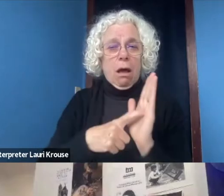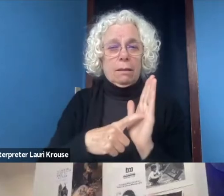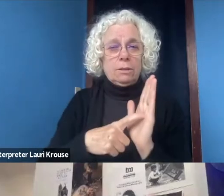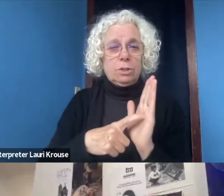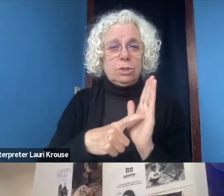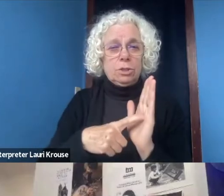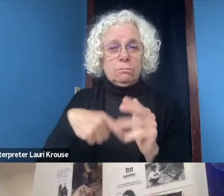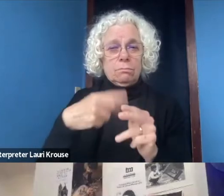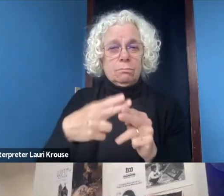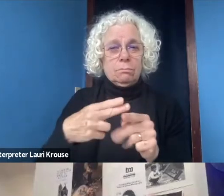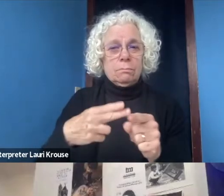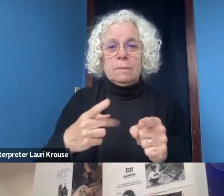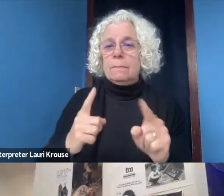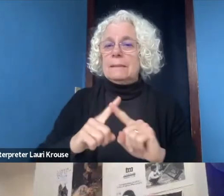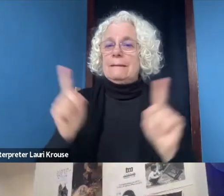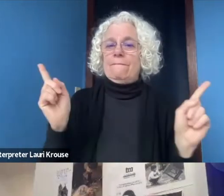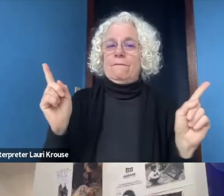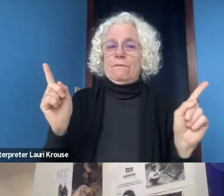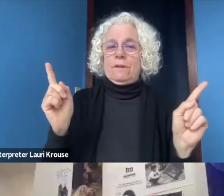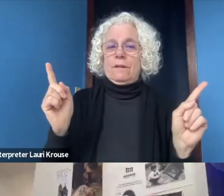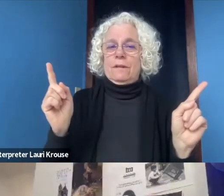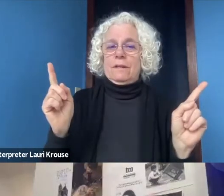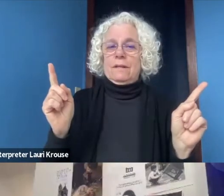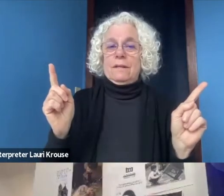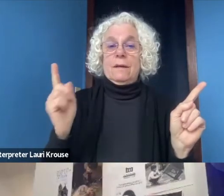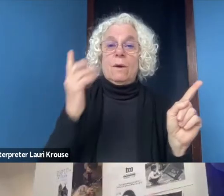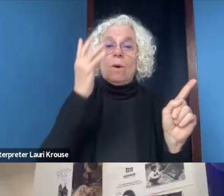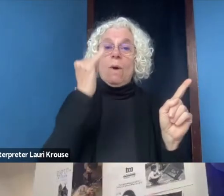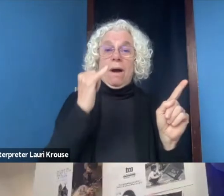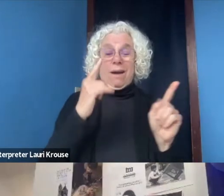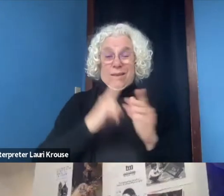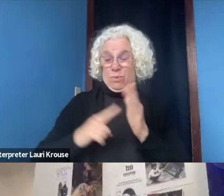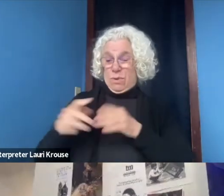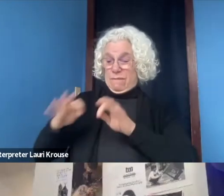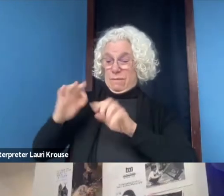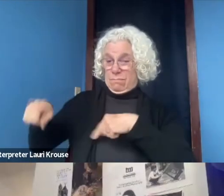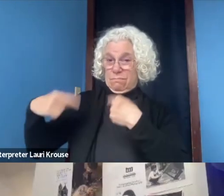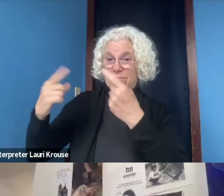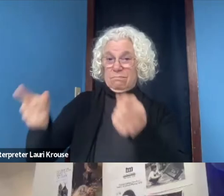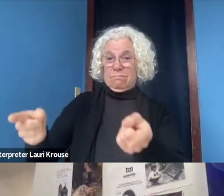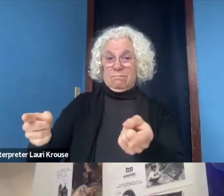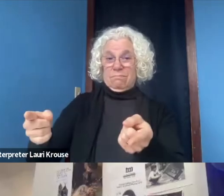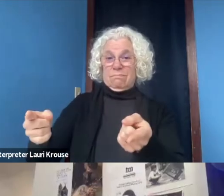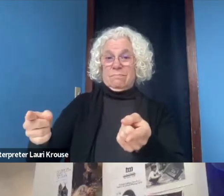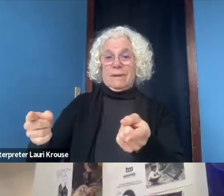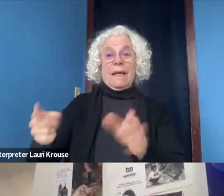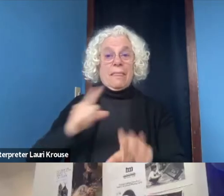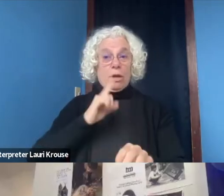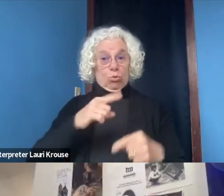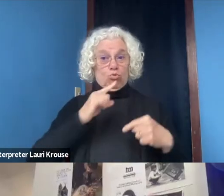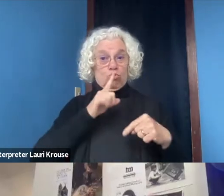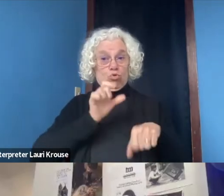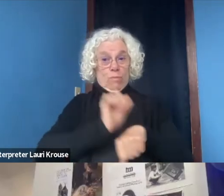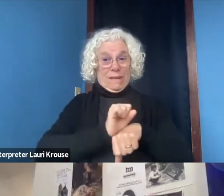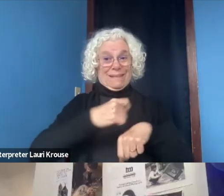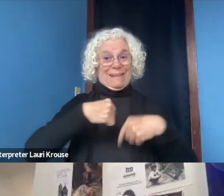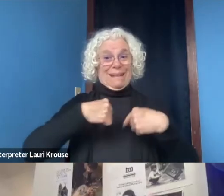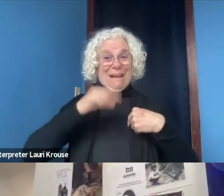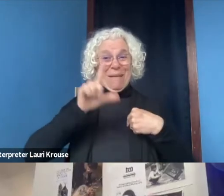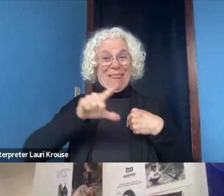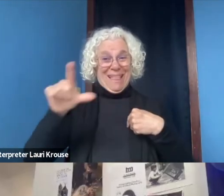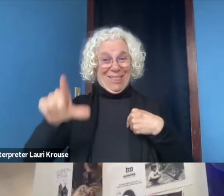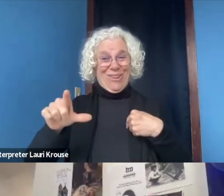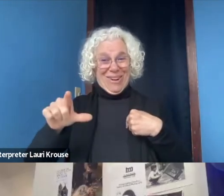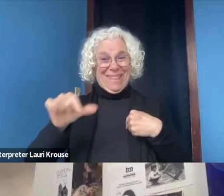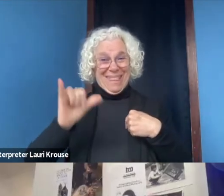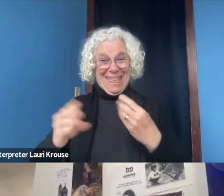and welcome to all of you and to explaining to you that I am your landlord. And as a result of